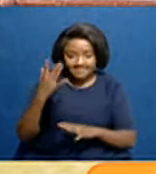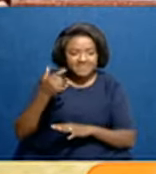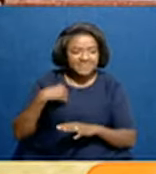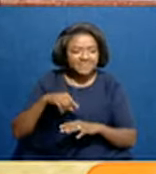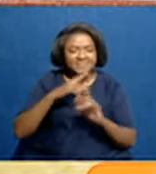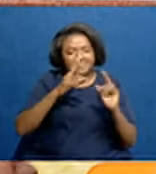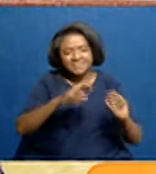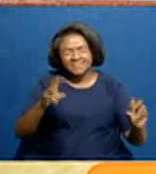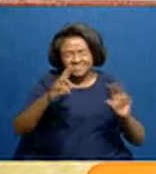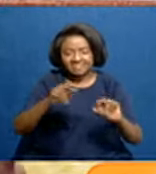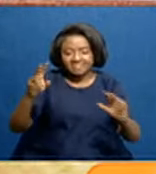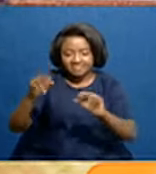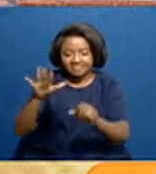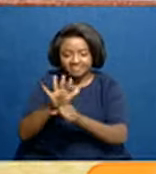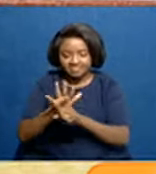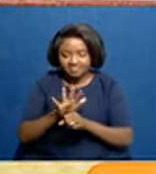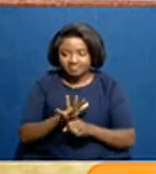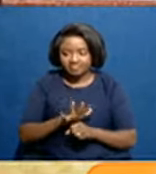of benchmarking.